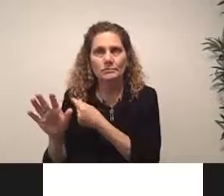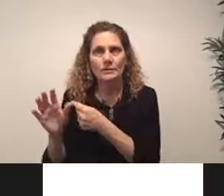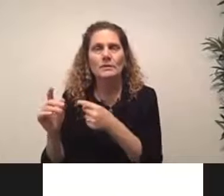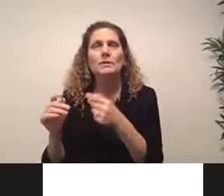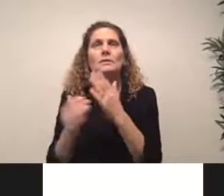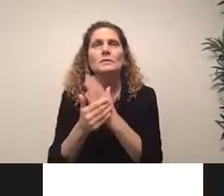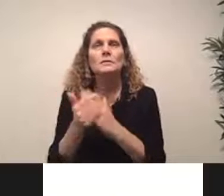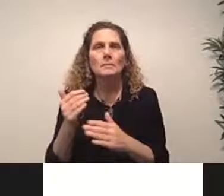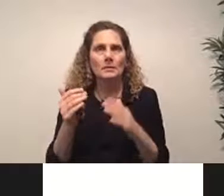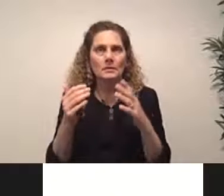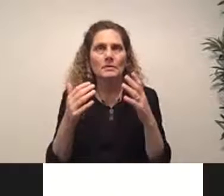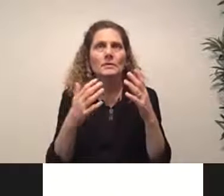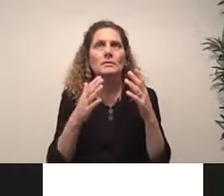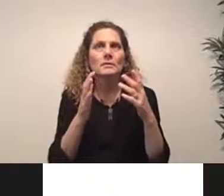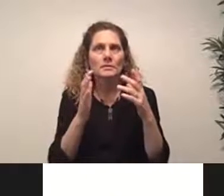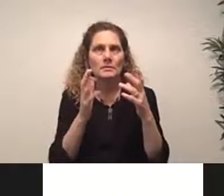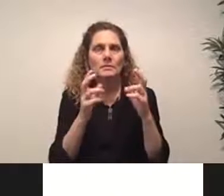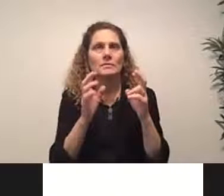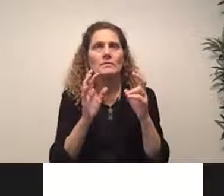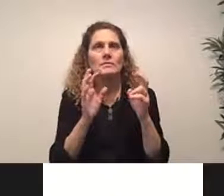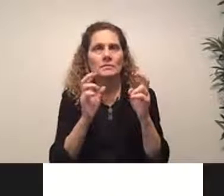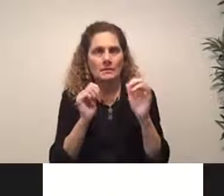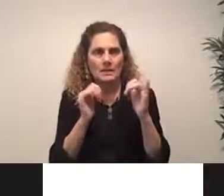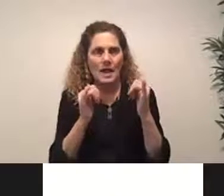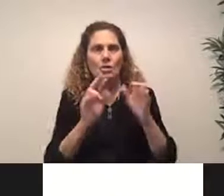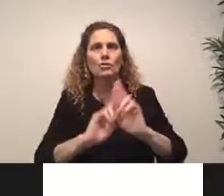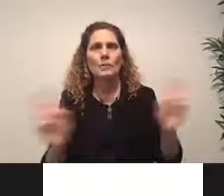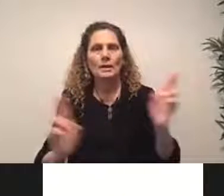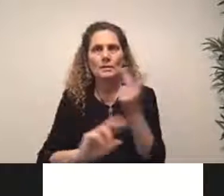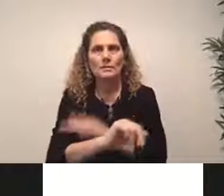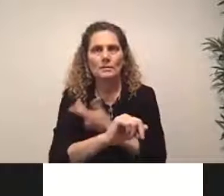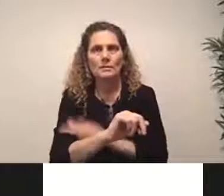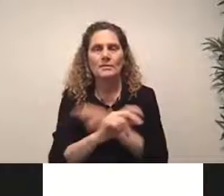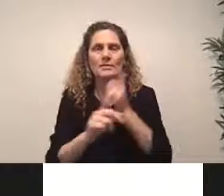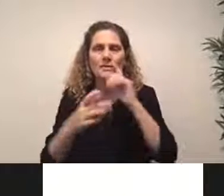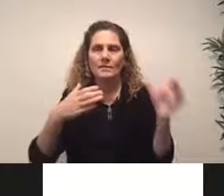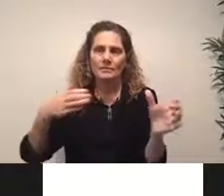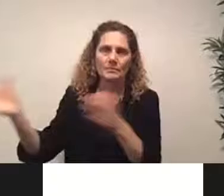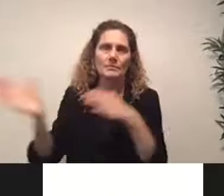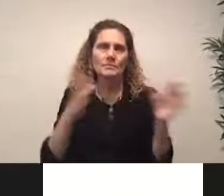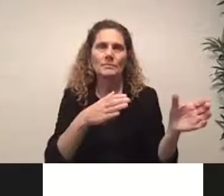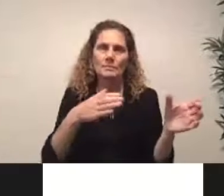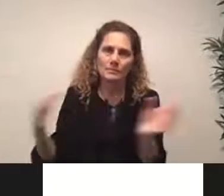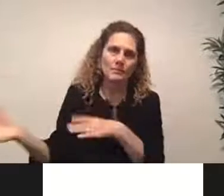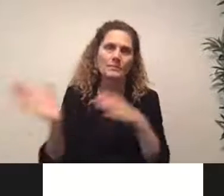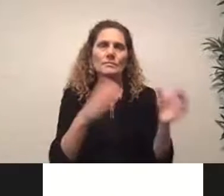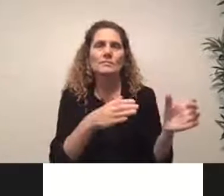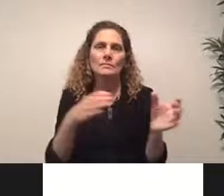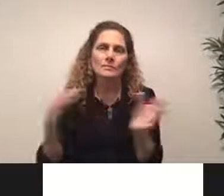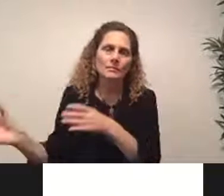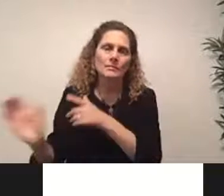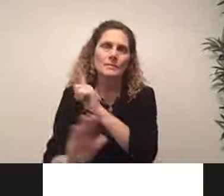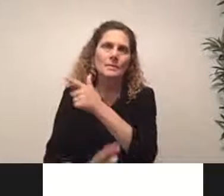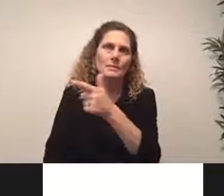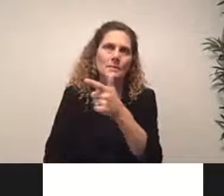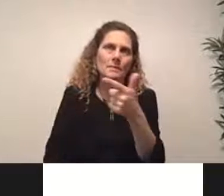designated to receive the vaccine in a defined order. So the first group to receive the vaccine is what is referred to as phase 1A, and this